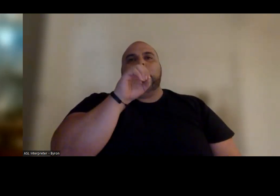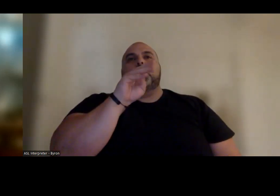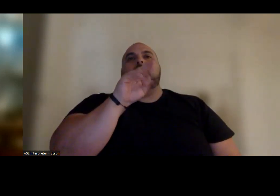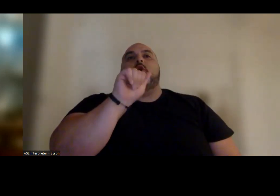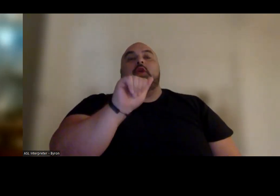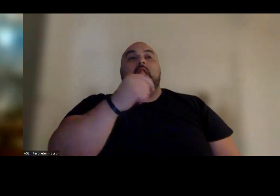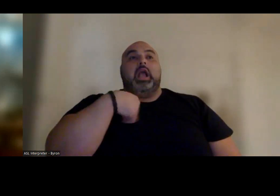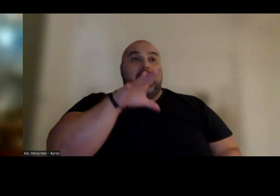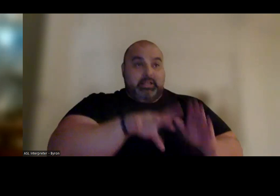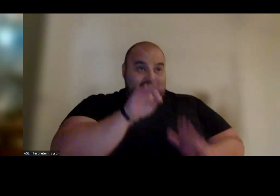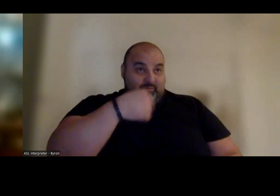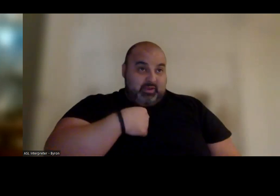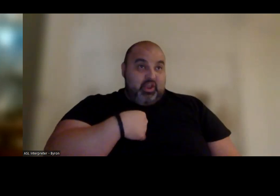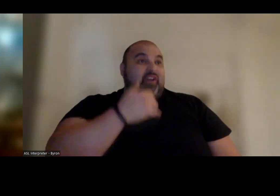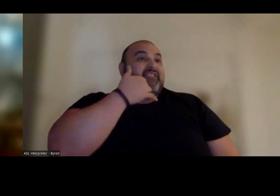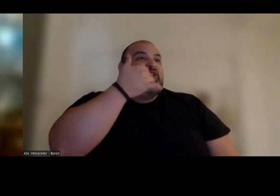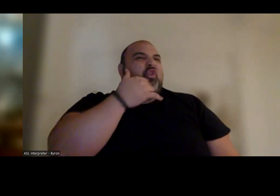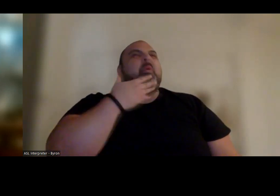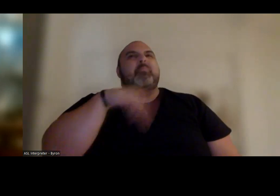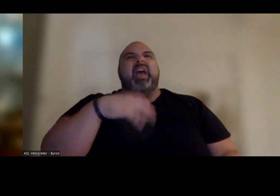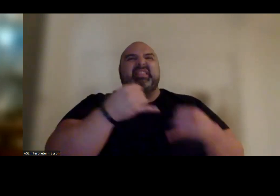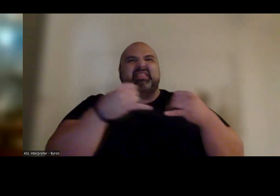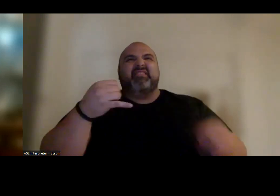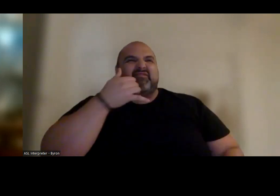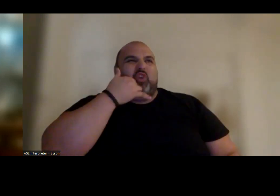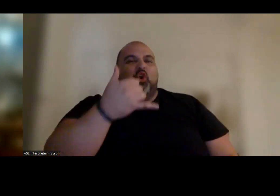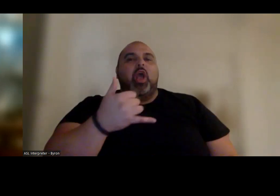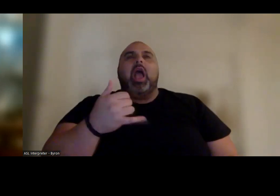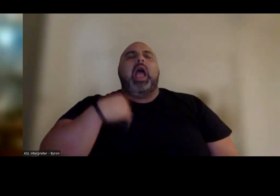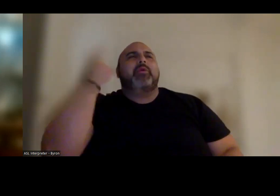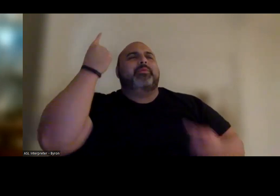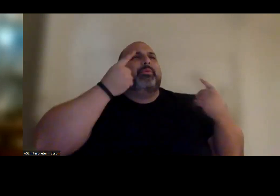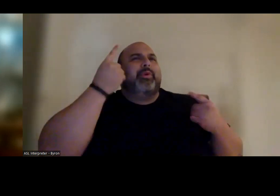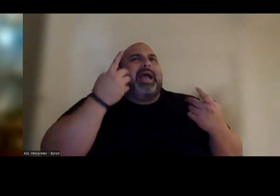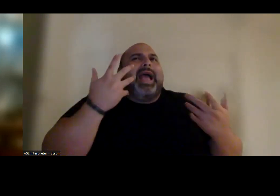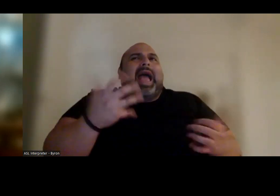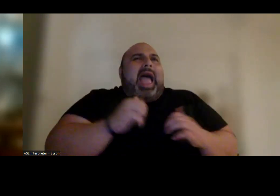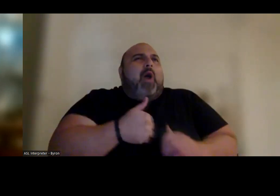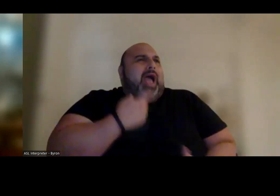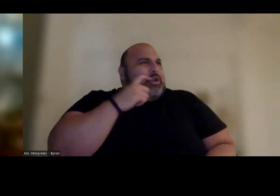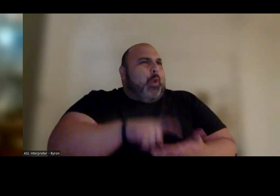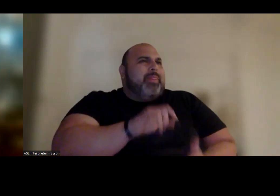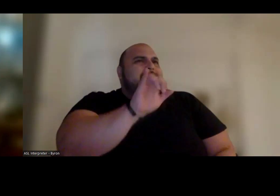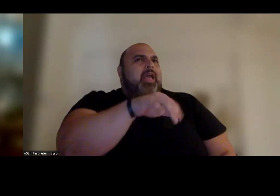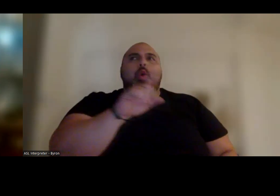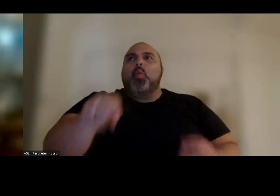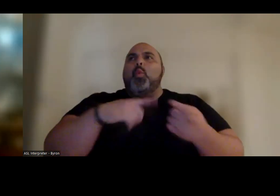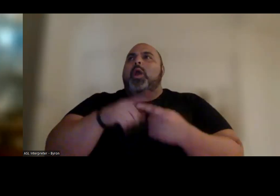me during a phone call on that bad landline, and I wondered how did I notice that when